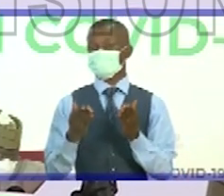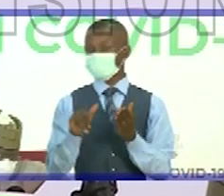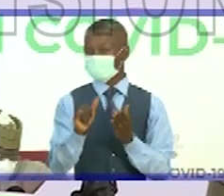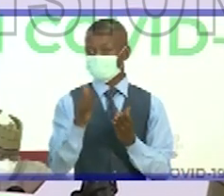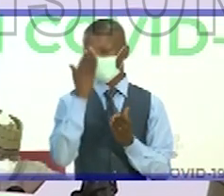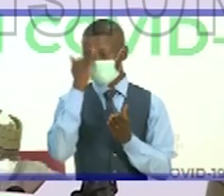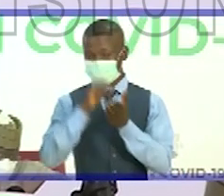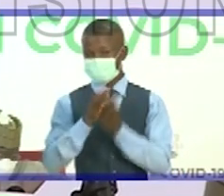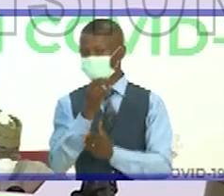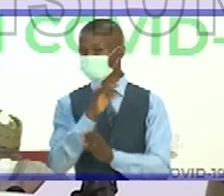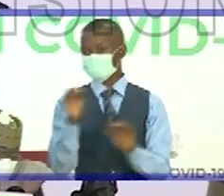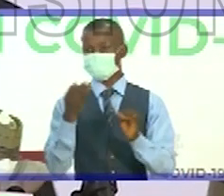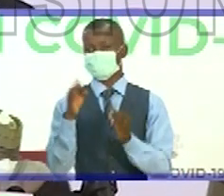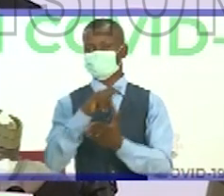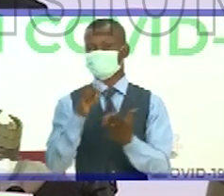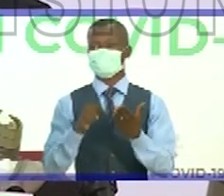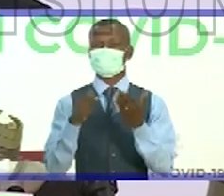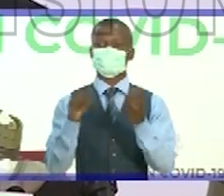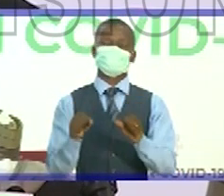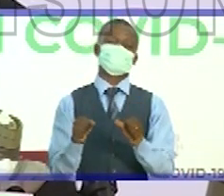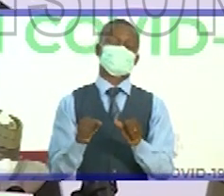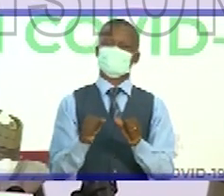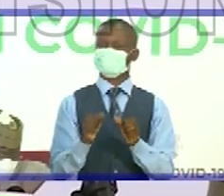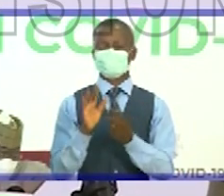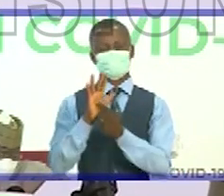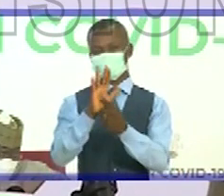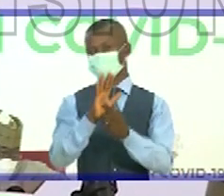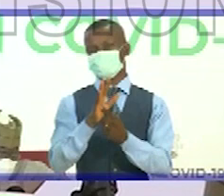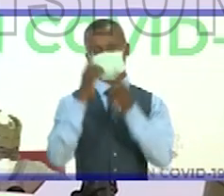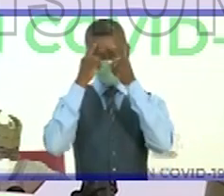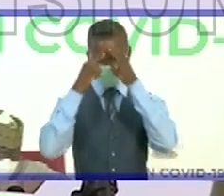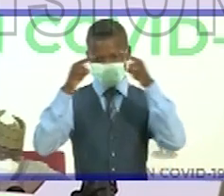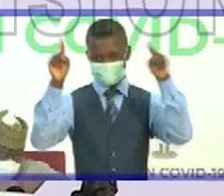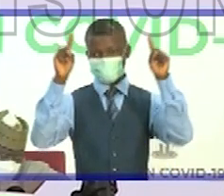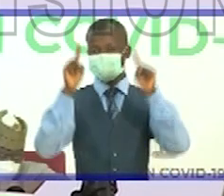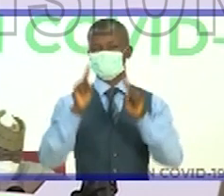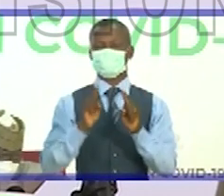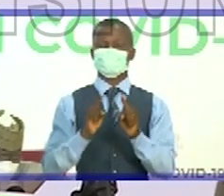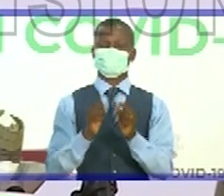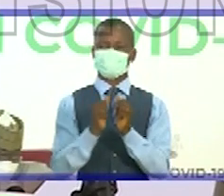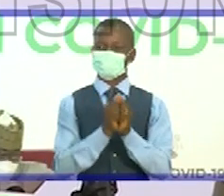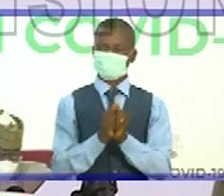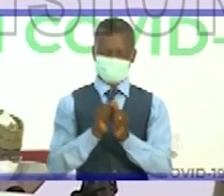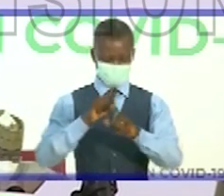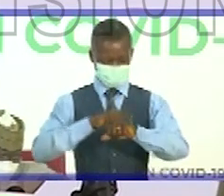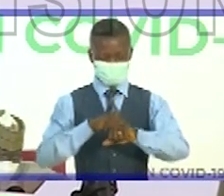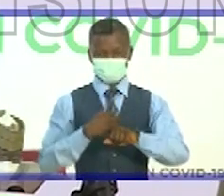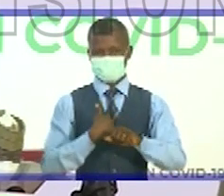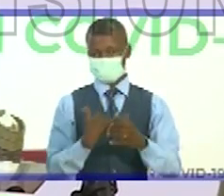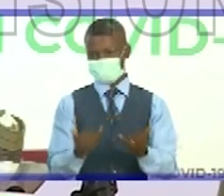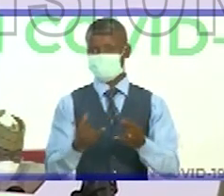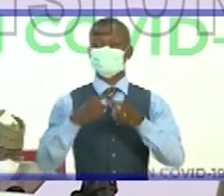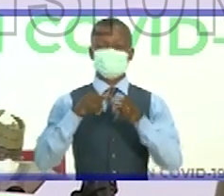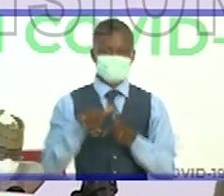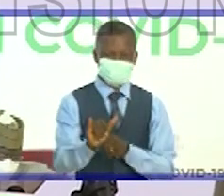of these are absolutely guaranteed of success within the timelines I've stated above. But we